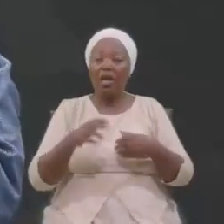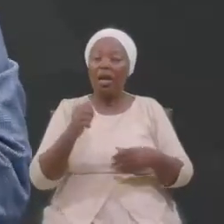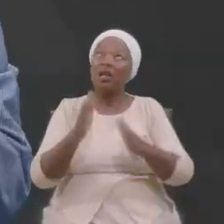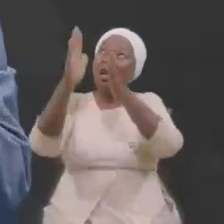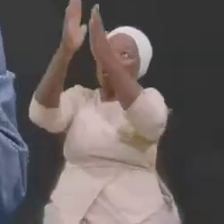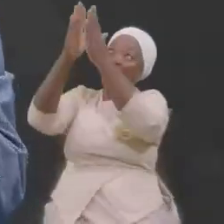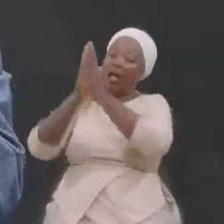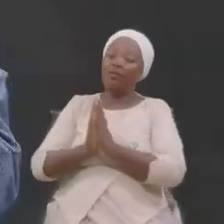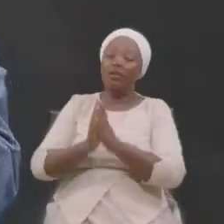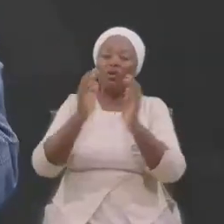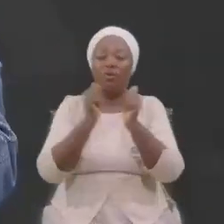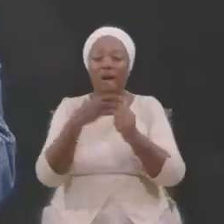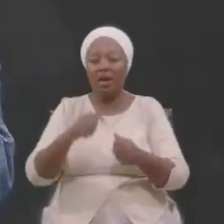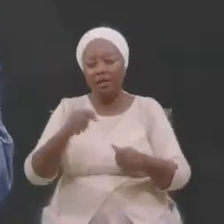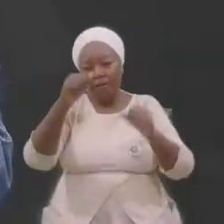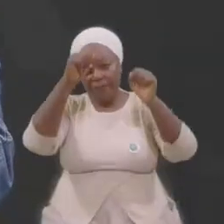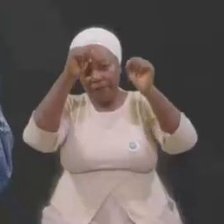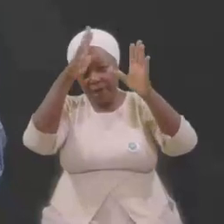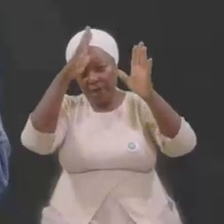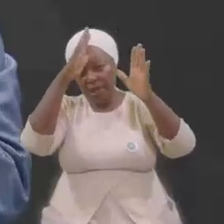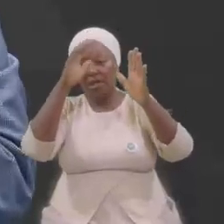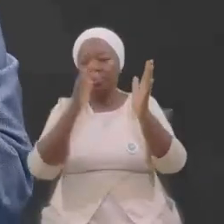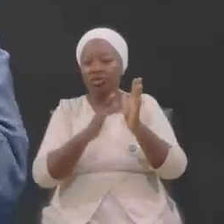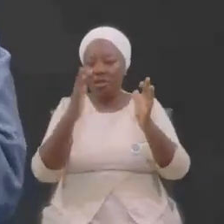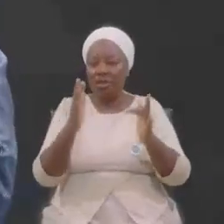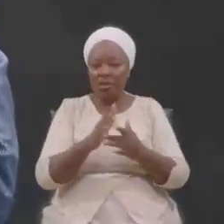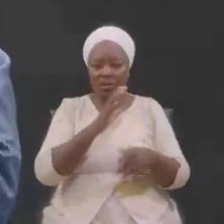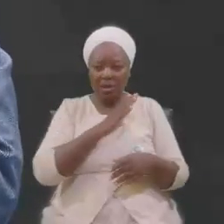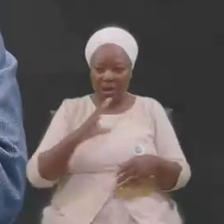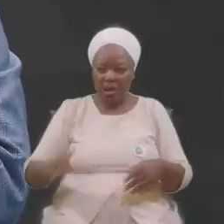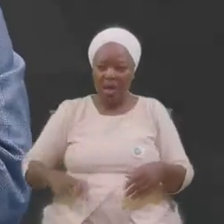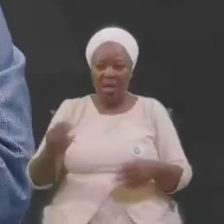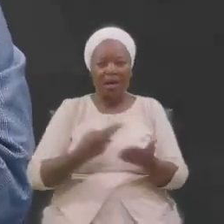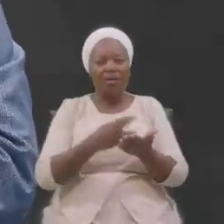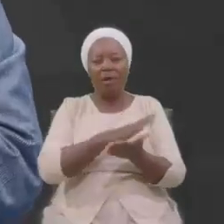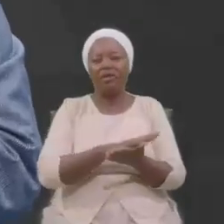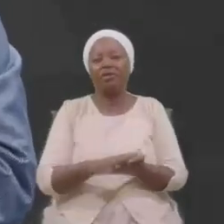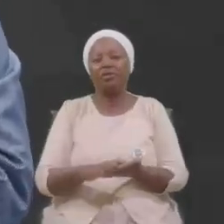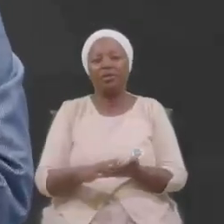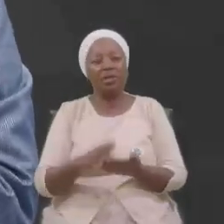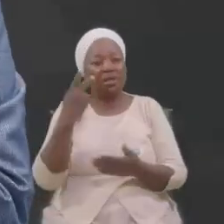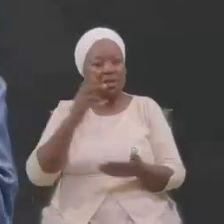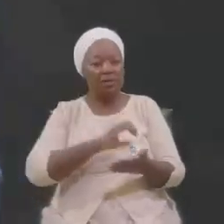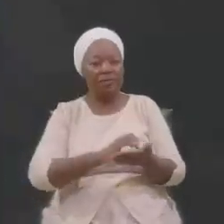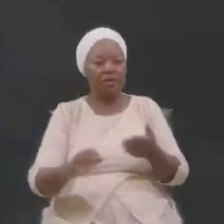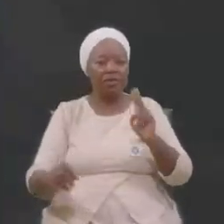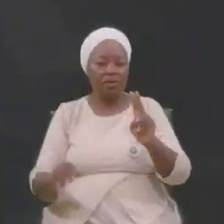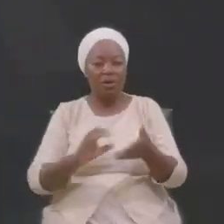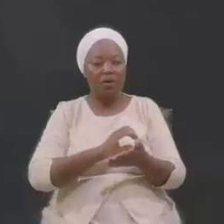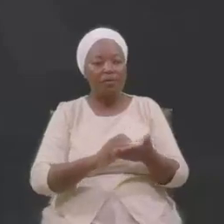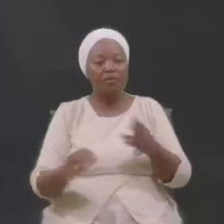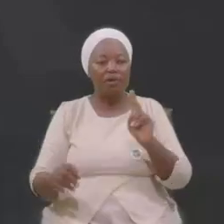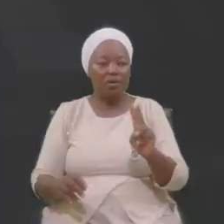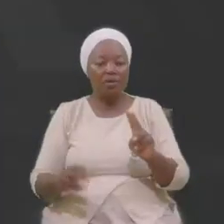the Father, Jesus Christ the righteous. Look at verse 2. In verse 2, and